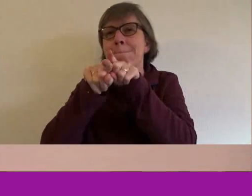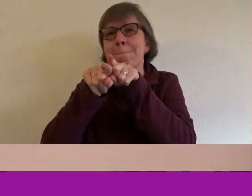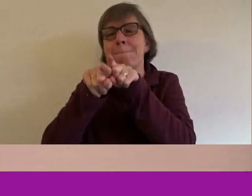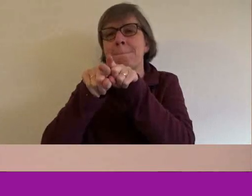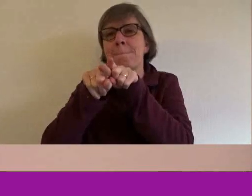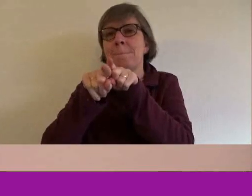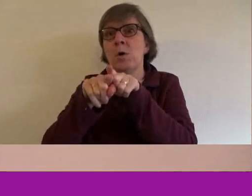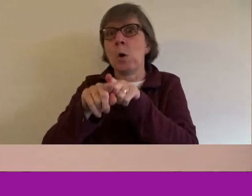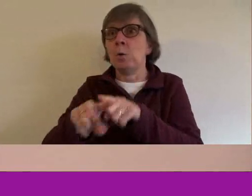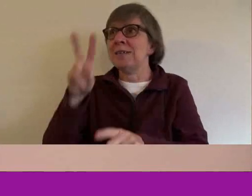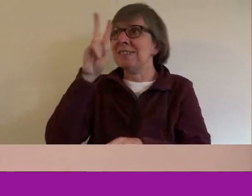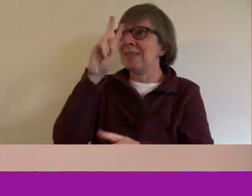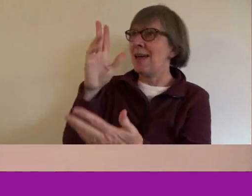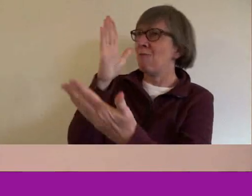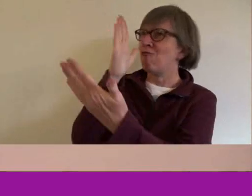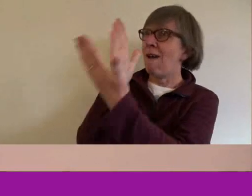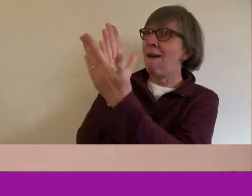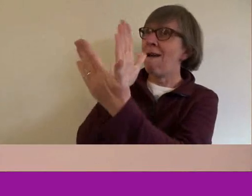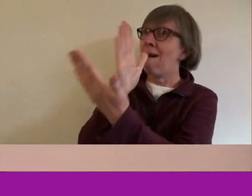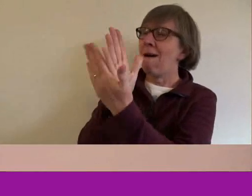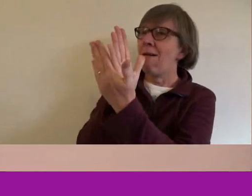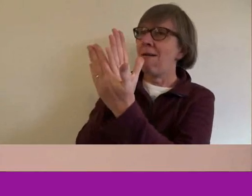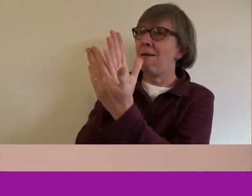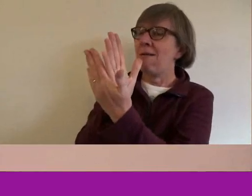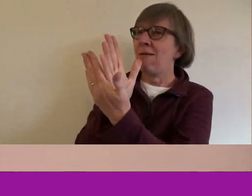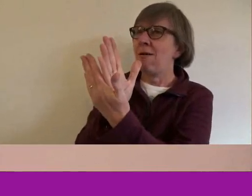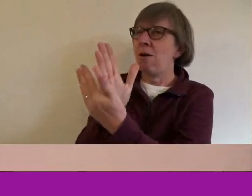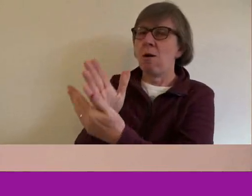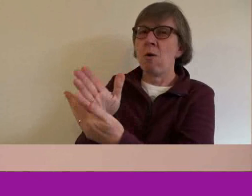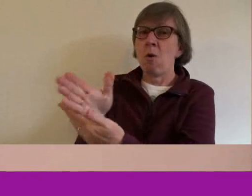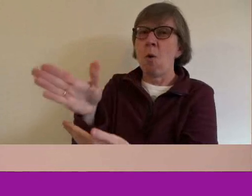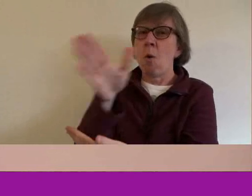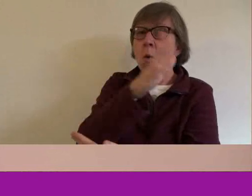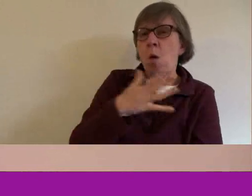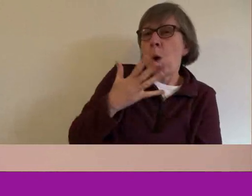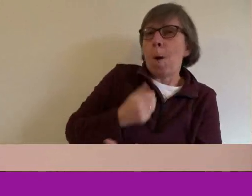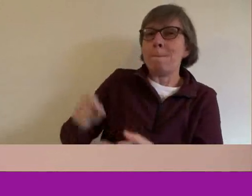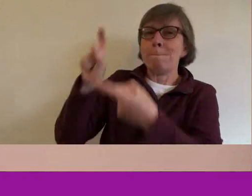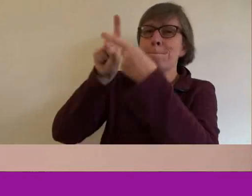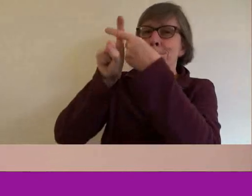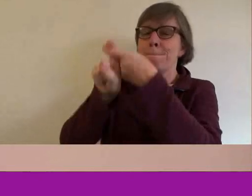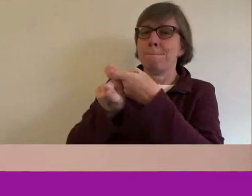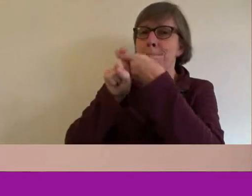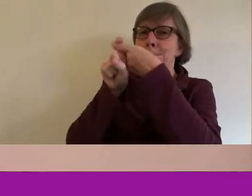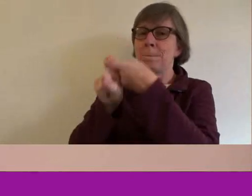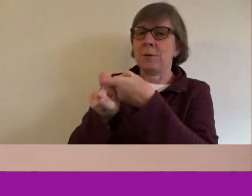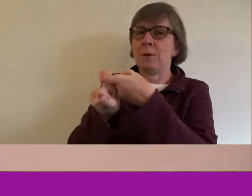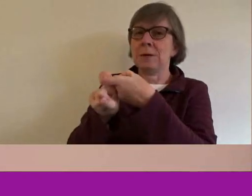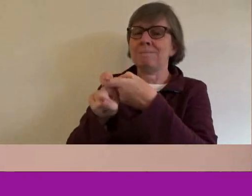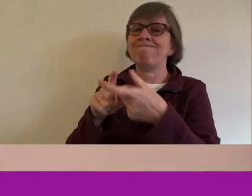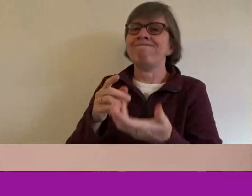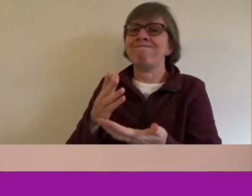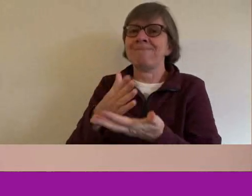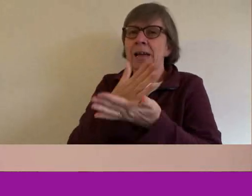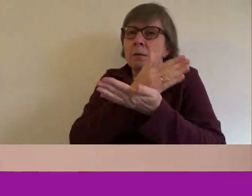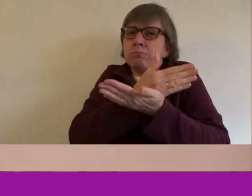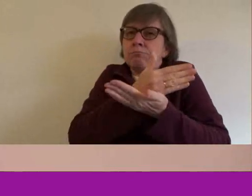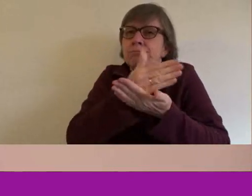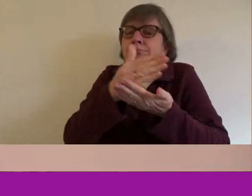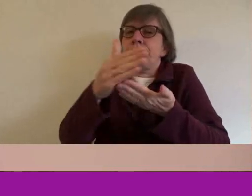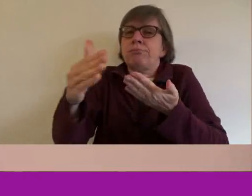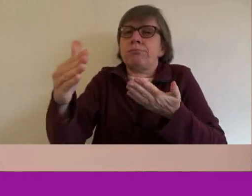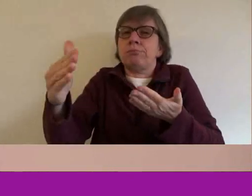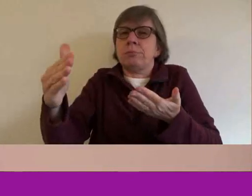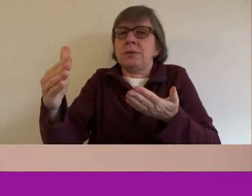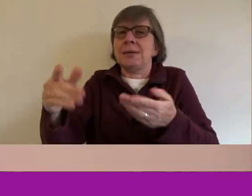we shall see him as he is. All who have this hope in him purify